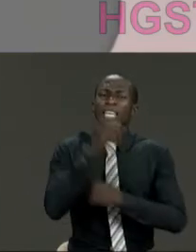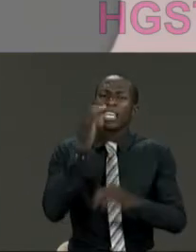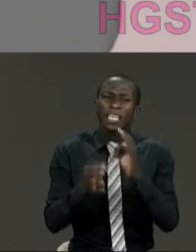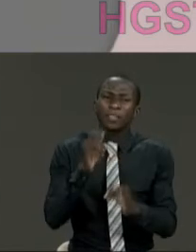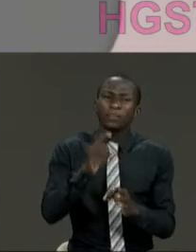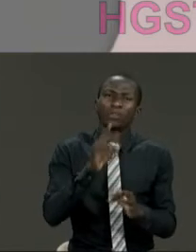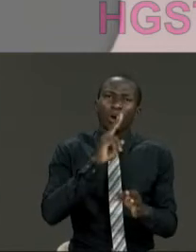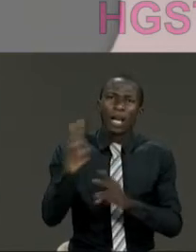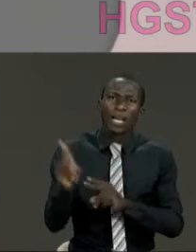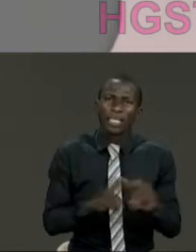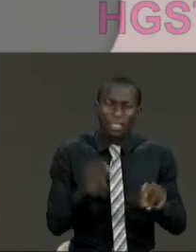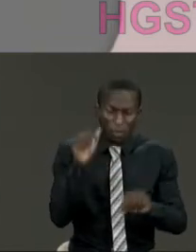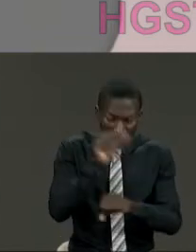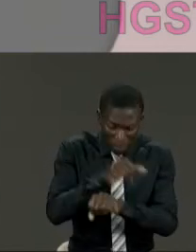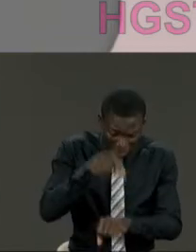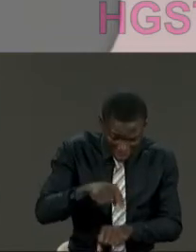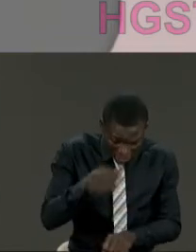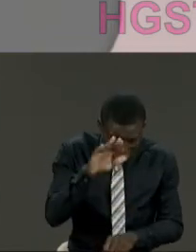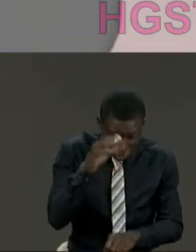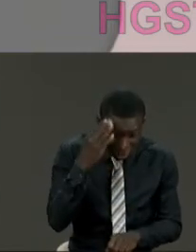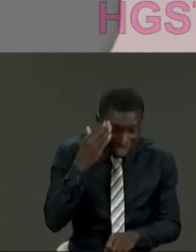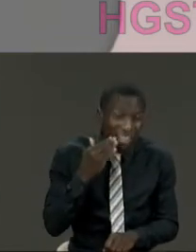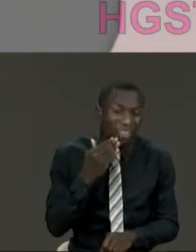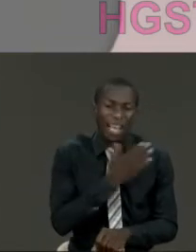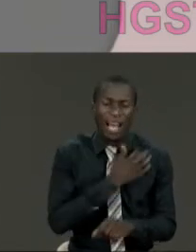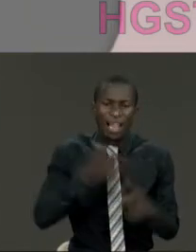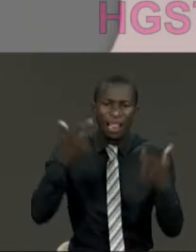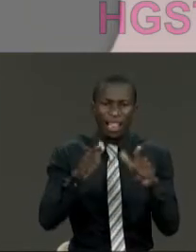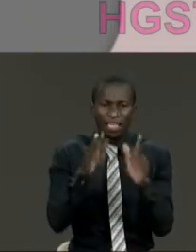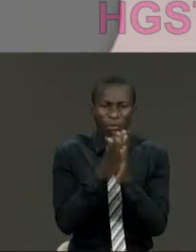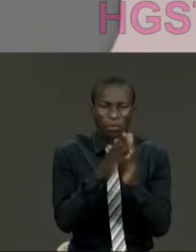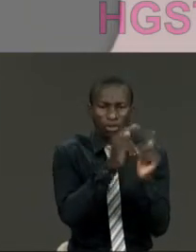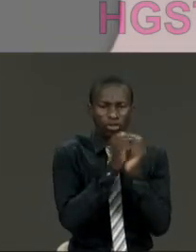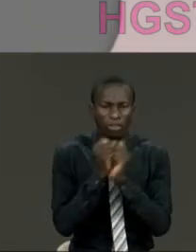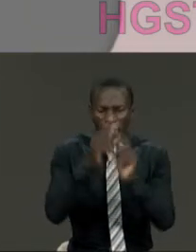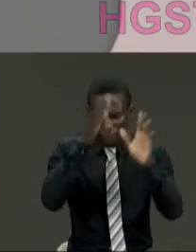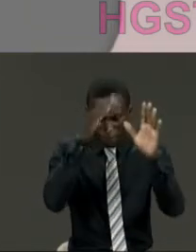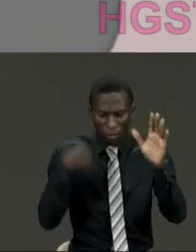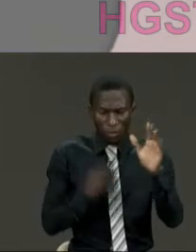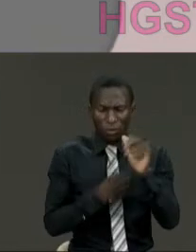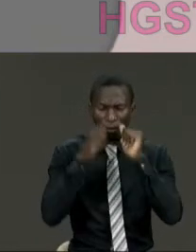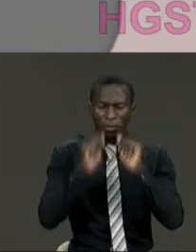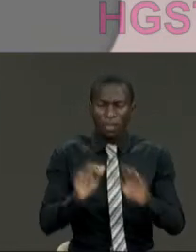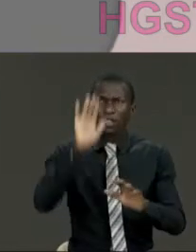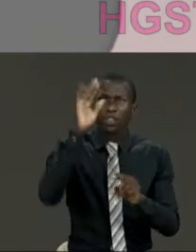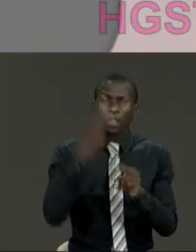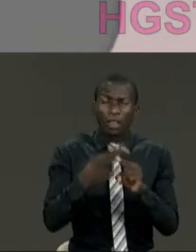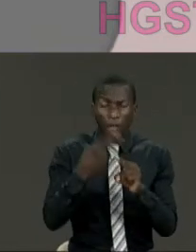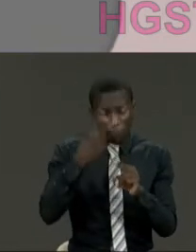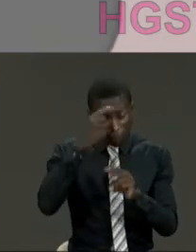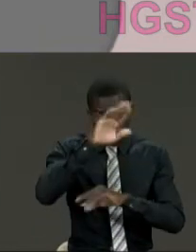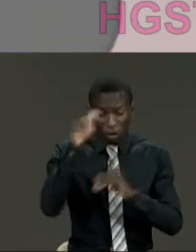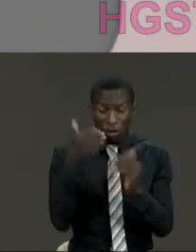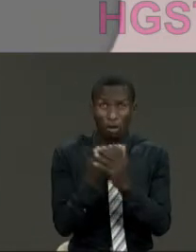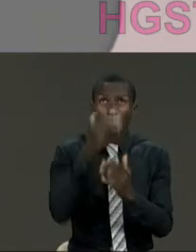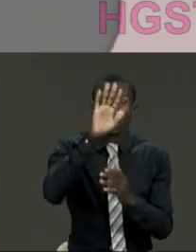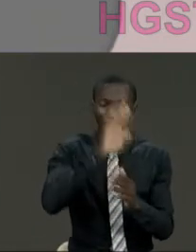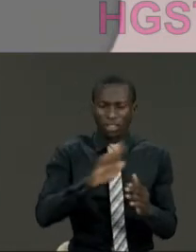down your head and let's pray together. Father, we bless your name for all your children that might have decided to follow you from